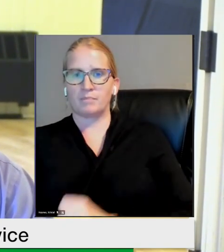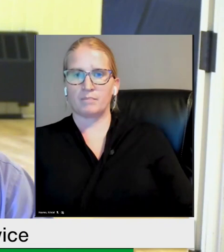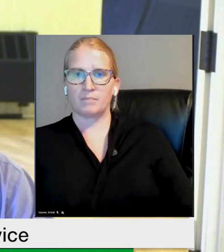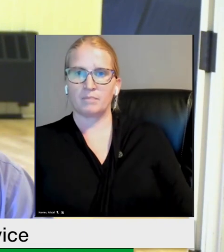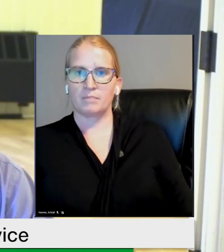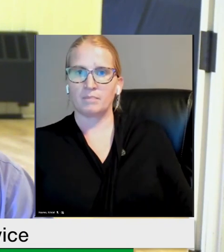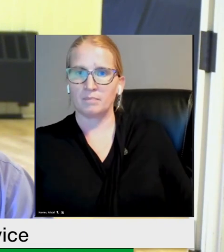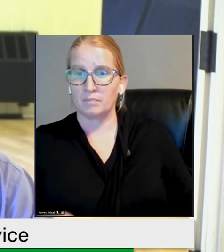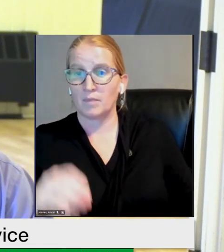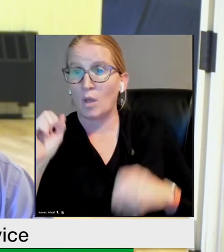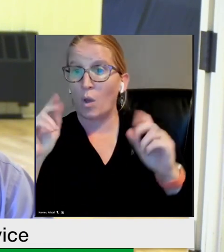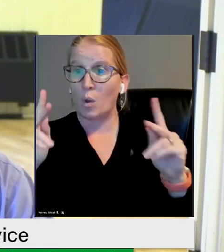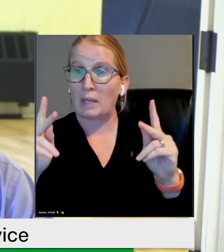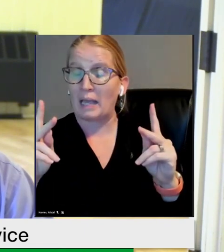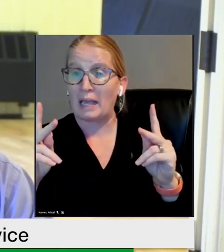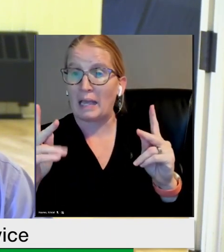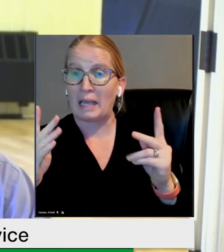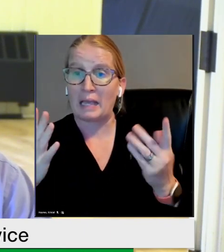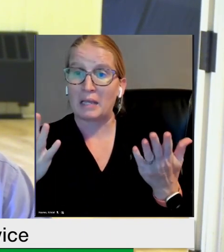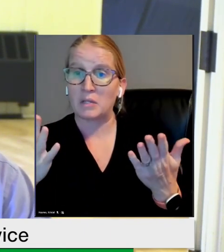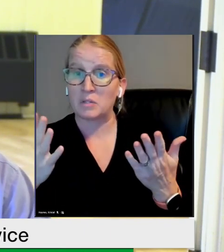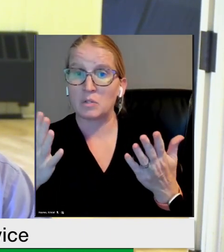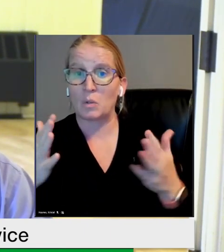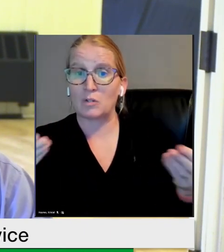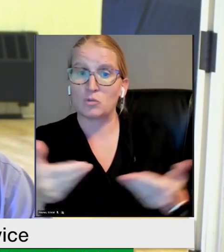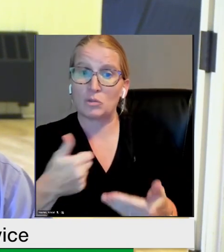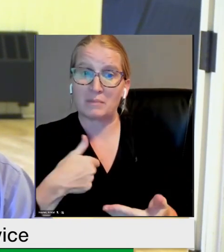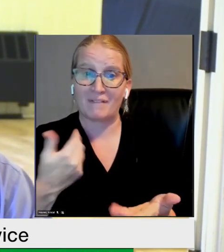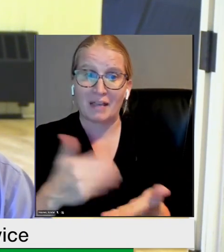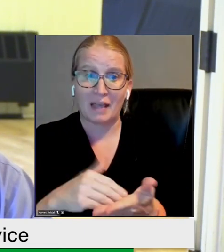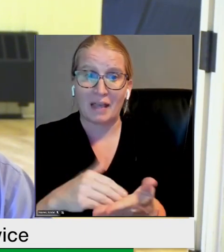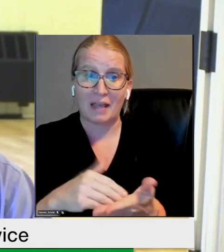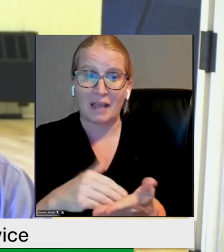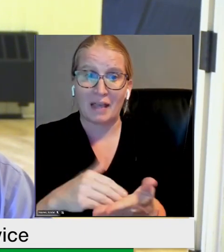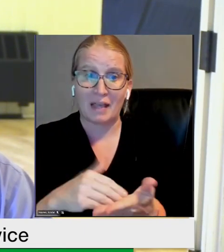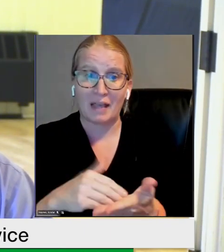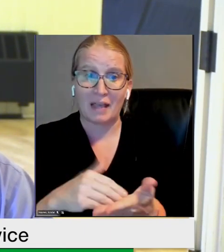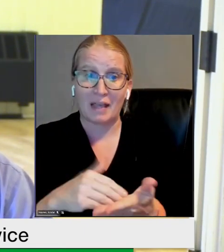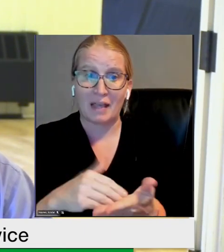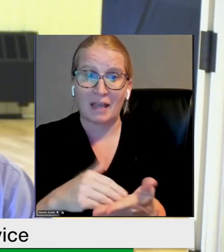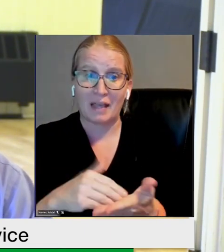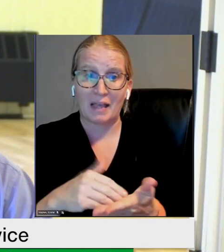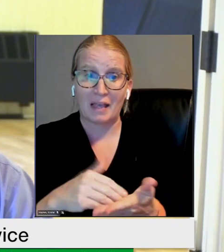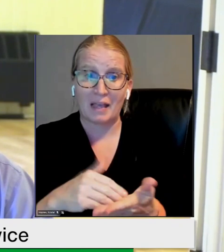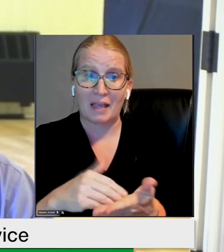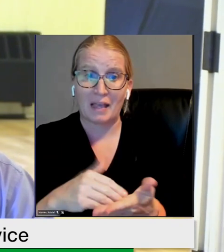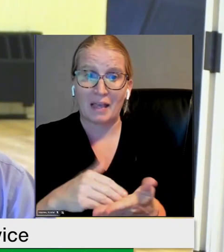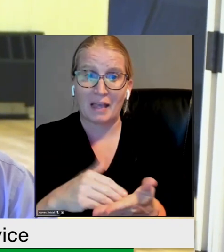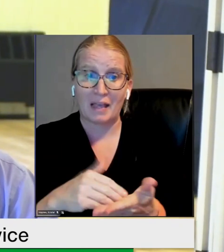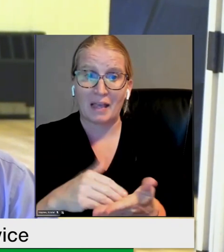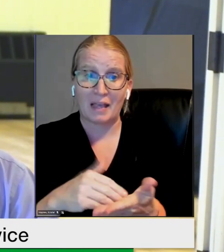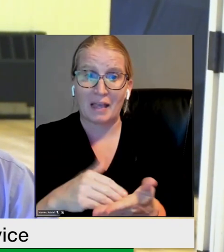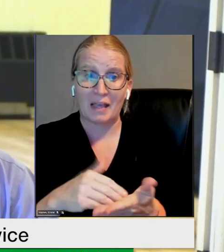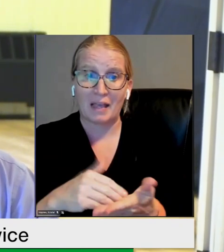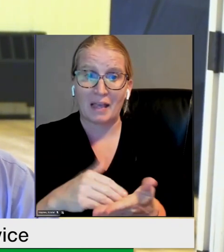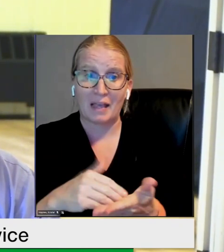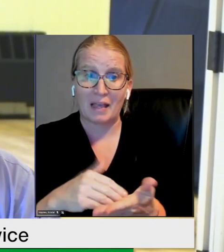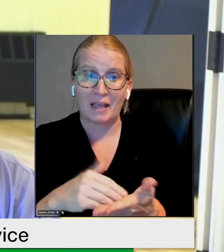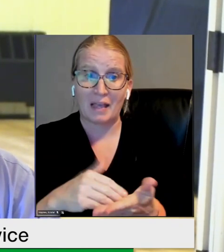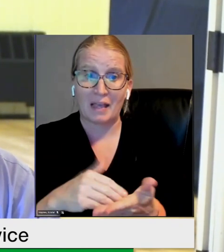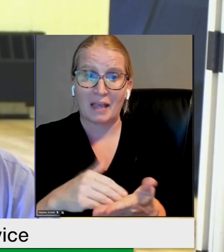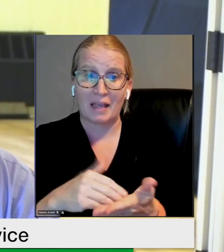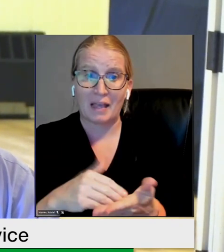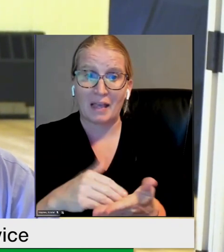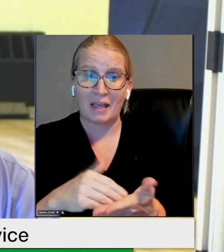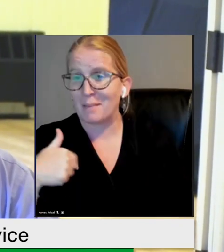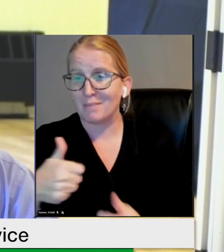All right. I just to reintroduce myself, I'm Hunter Thompson. I'm the Director of Telecommunications and Connectivity with the Public Service Department. We